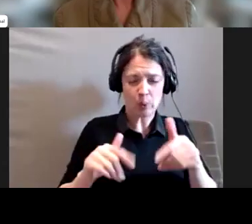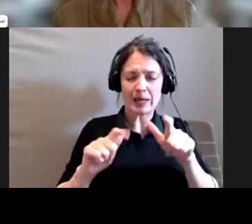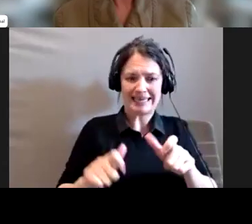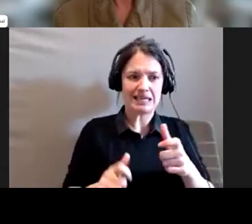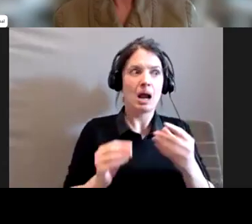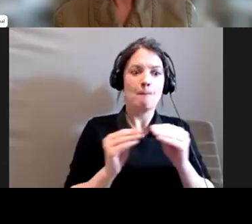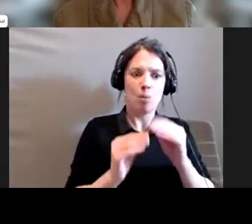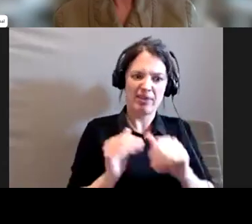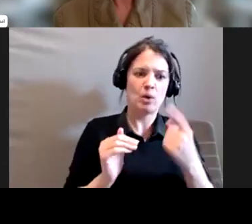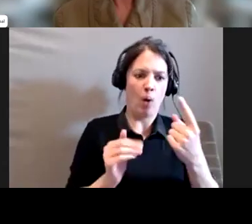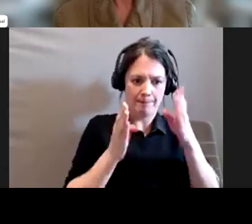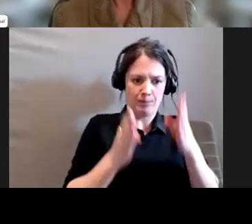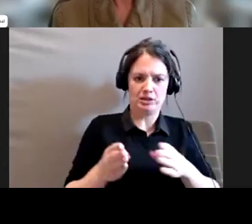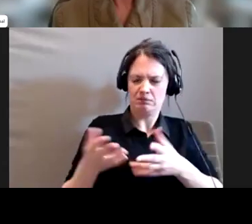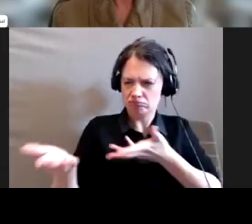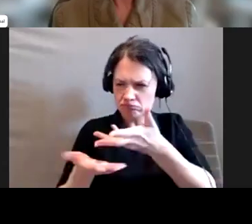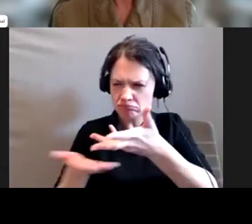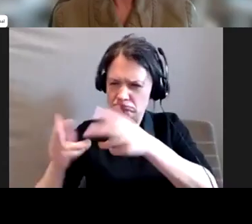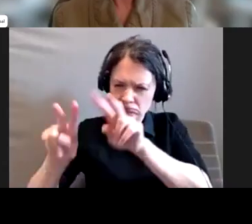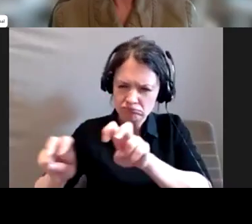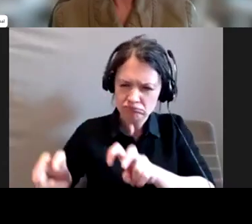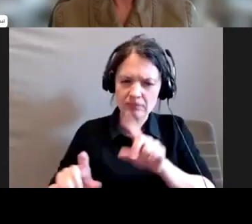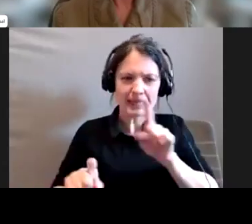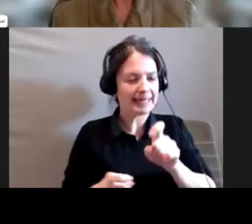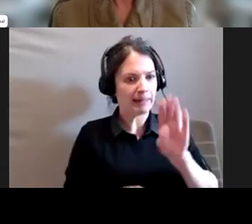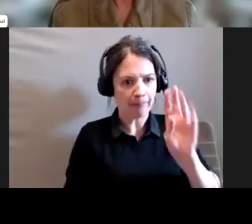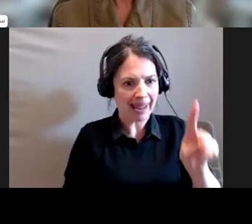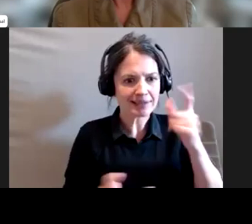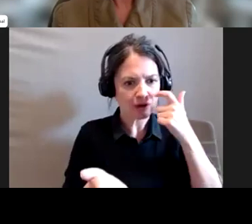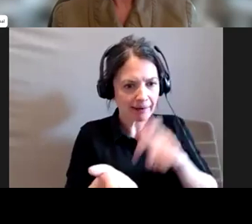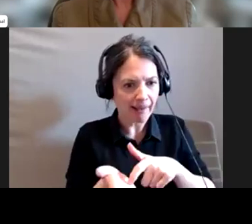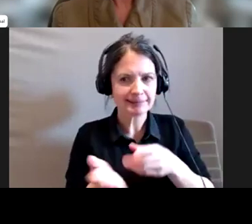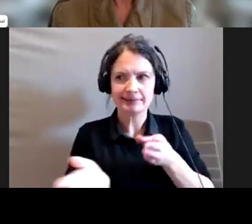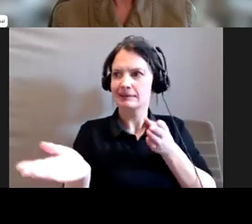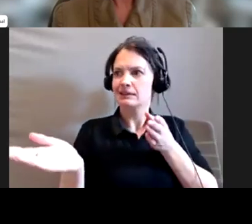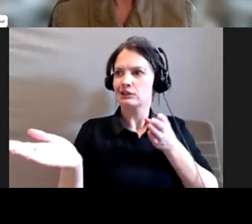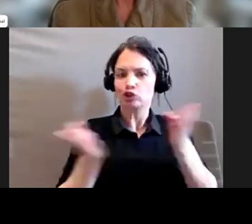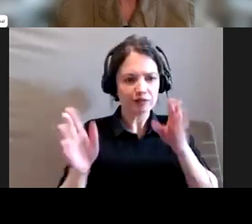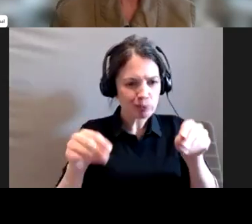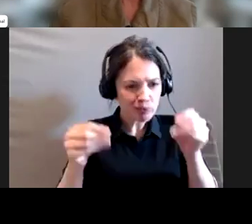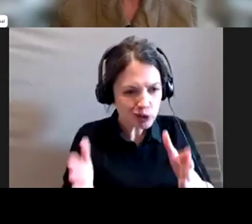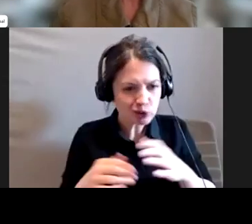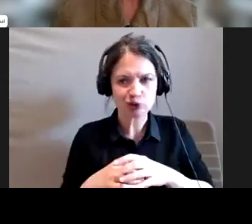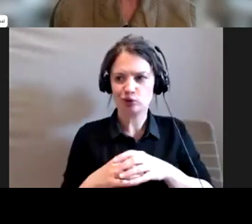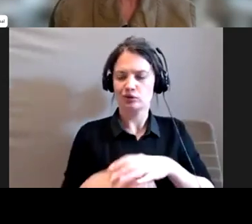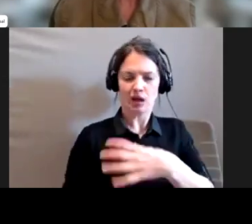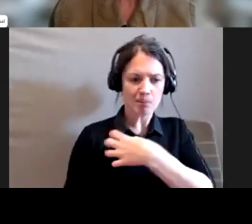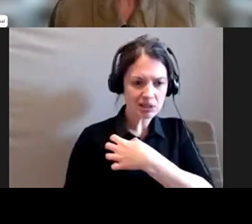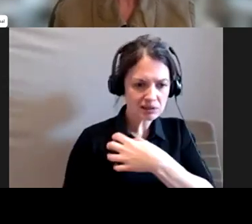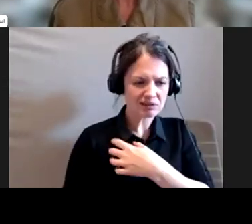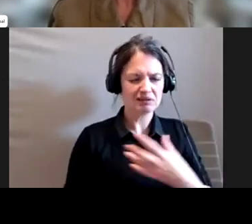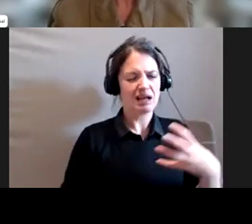between legal professionals, financial institutions, healthcare providers, police officers,